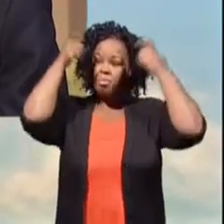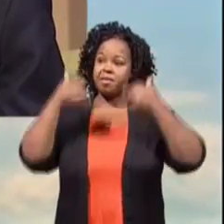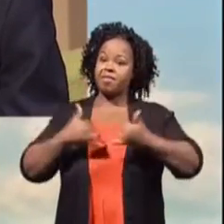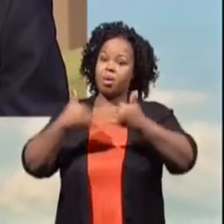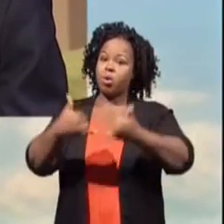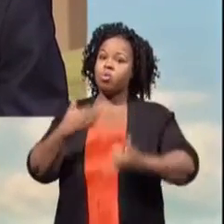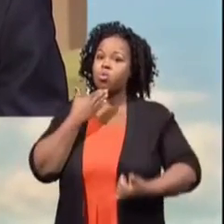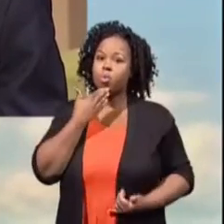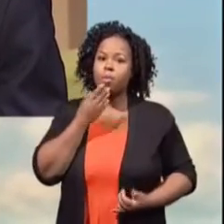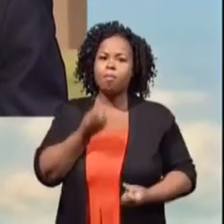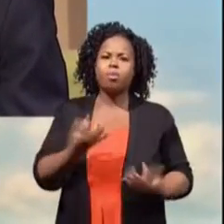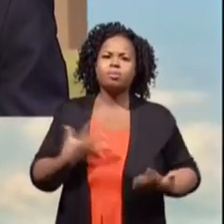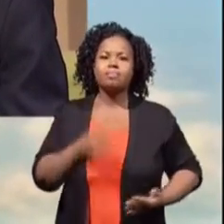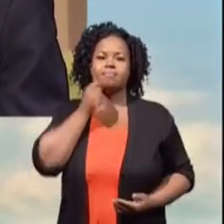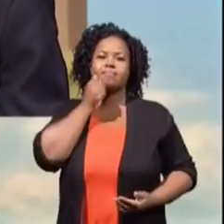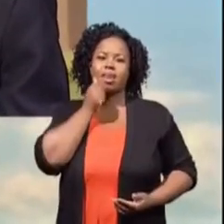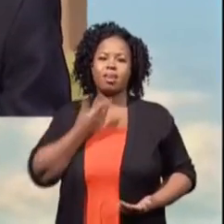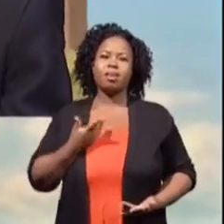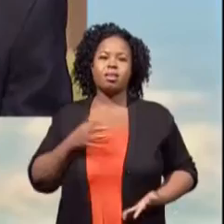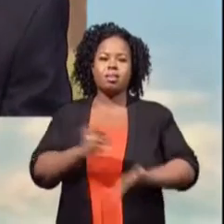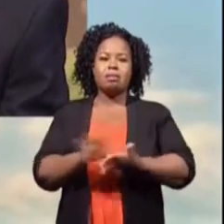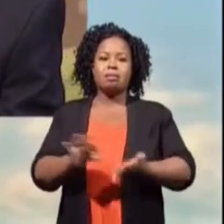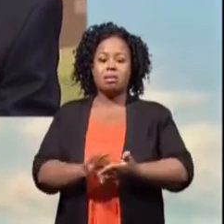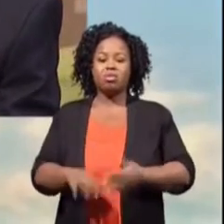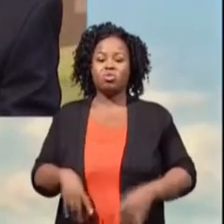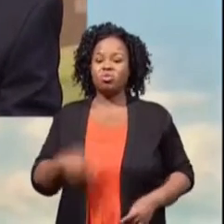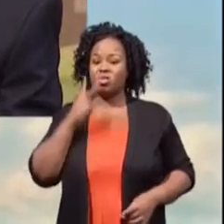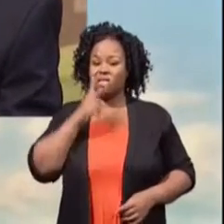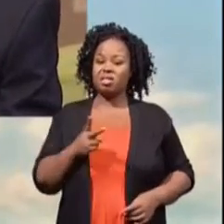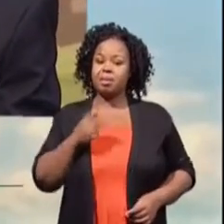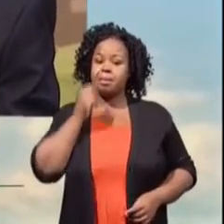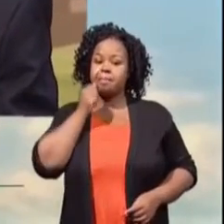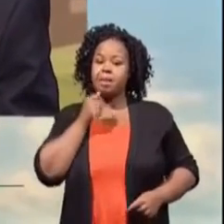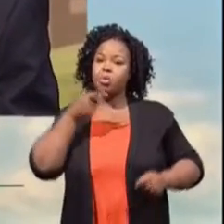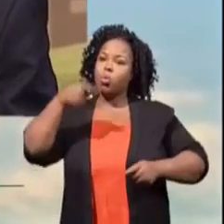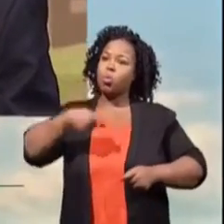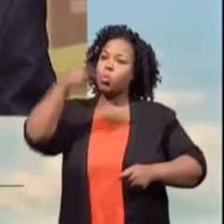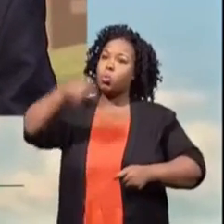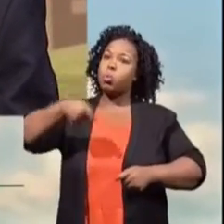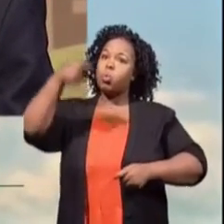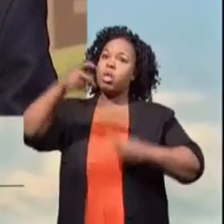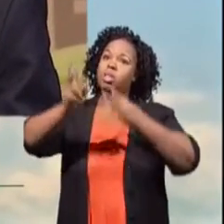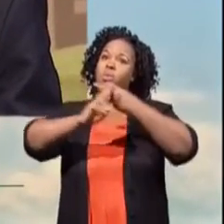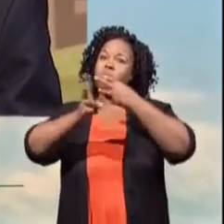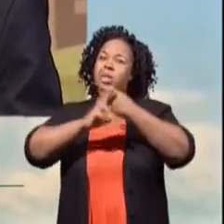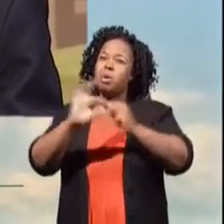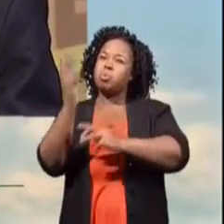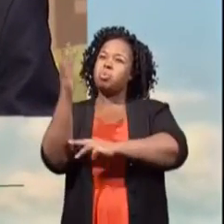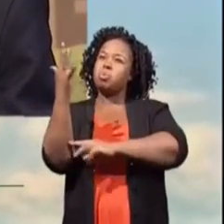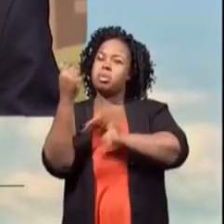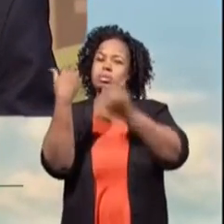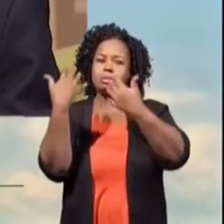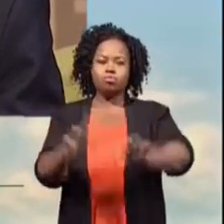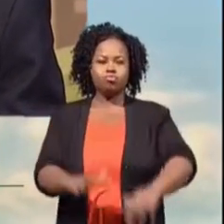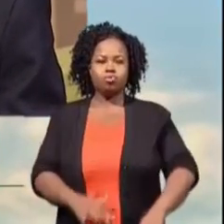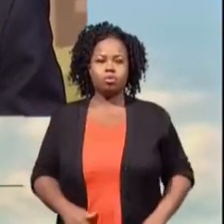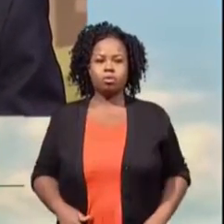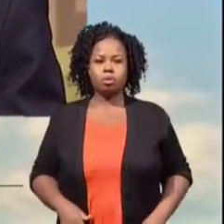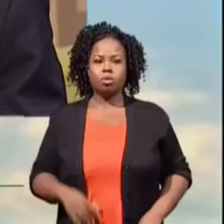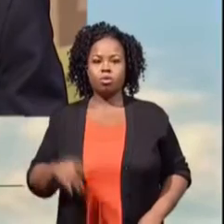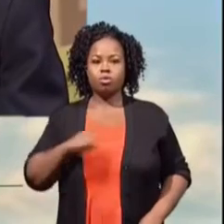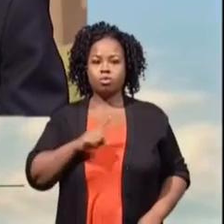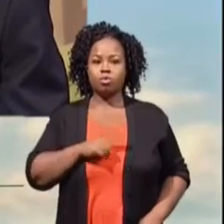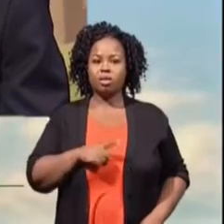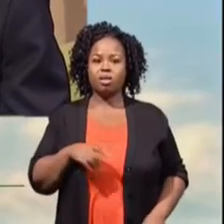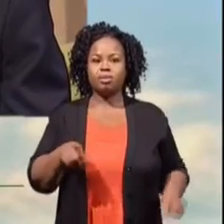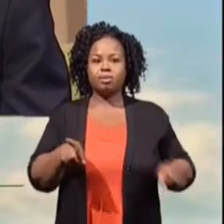chef ke ba nna mo and ba kolomaka o bona monna parliament u dimu first man a kolomaka ita benya e benye wa tsaba ke benye ntwe ha